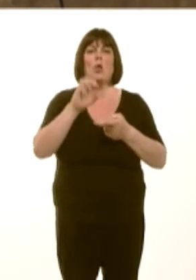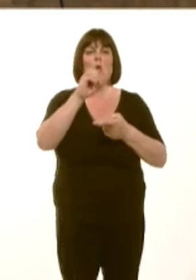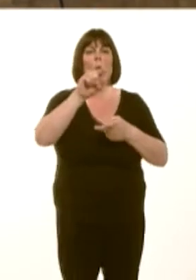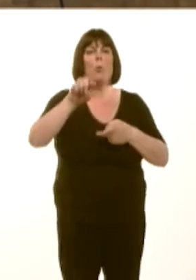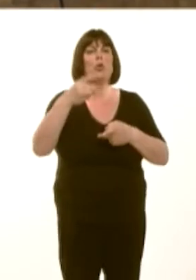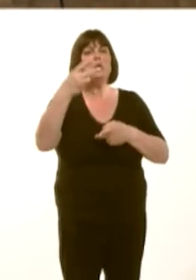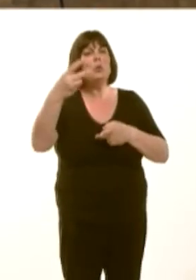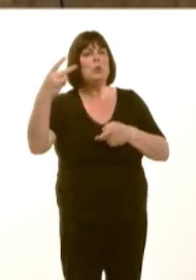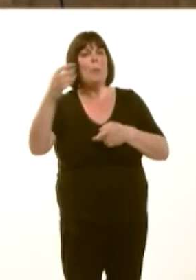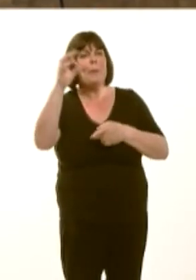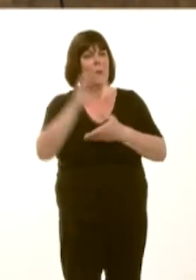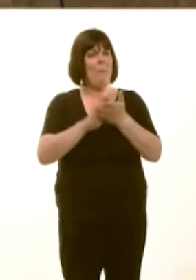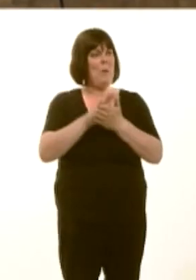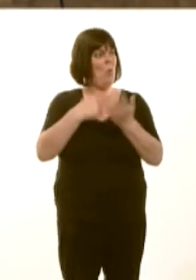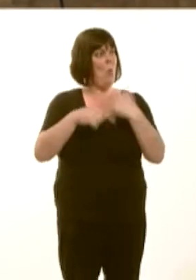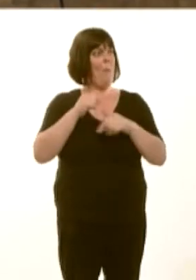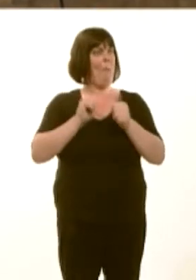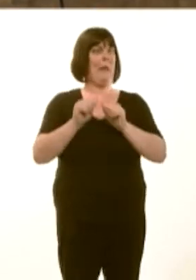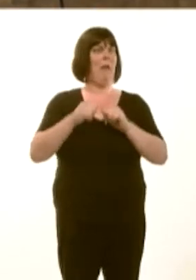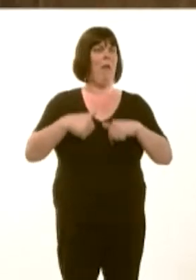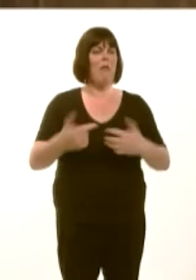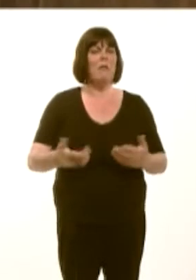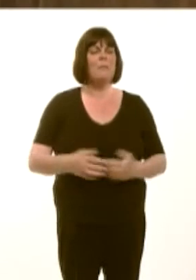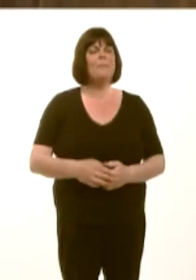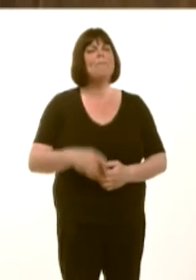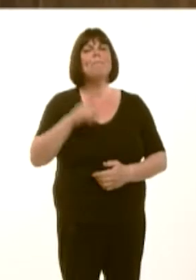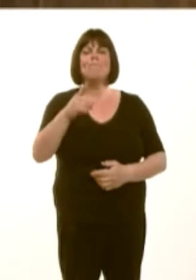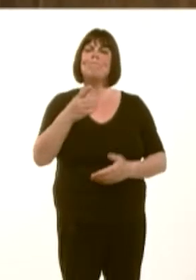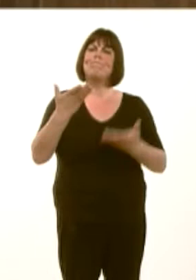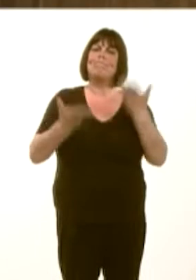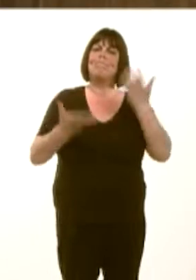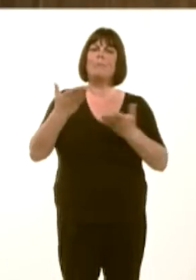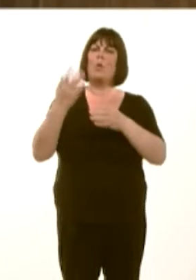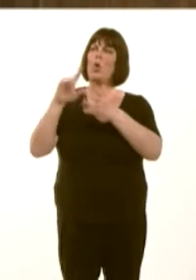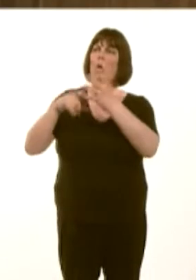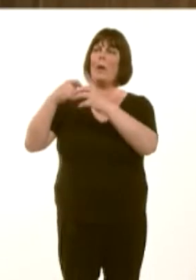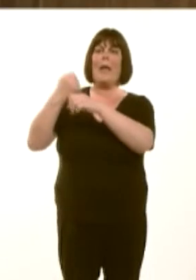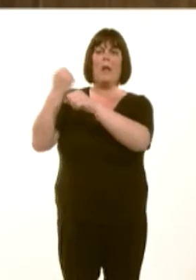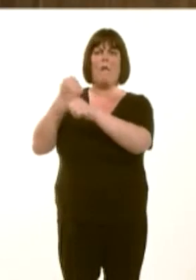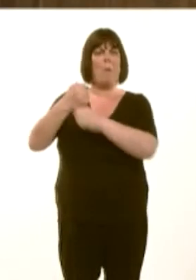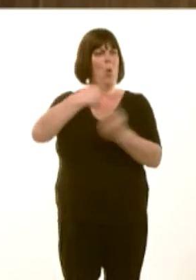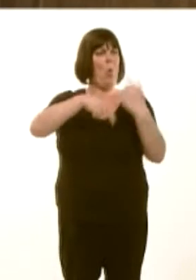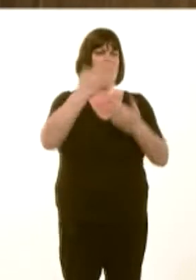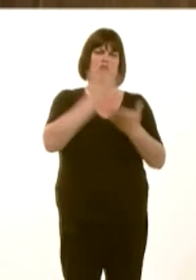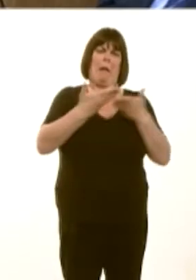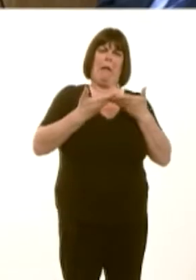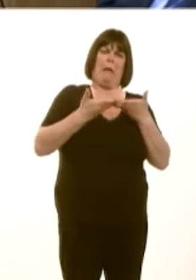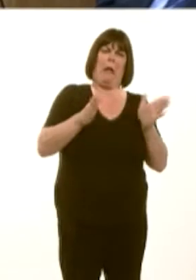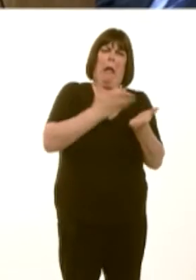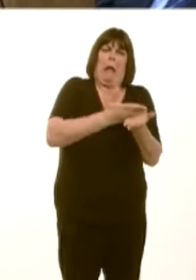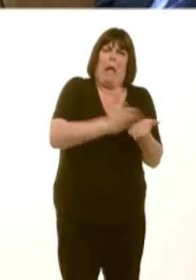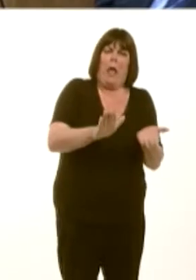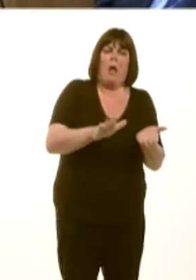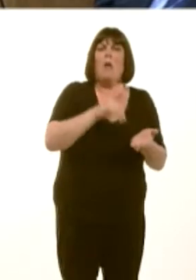0.22%. Actually, we do better than he expected in the first place. I mean, compared, for example, the UK government, we are a paragon of transparency because our compliance